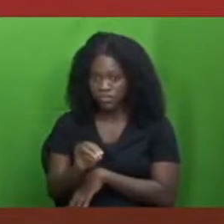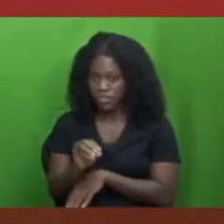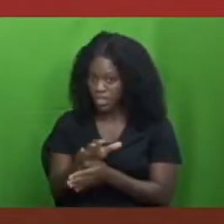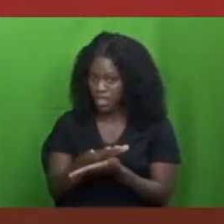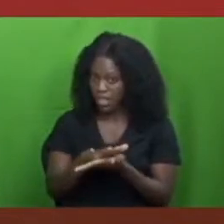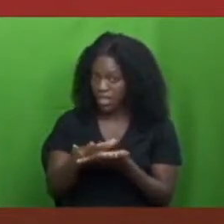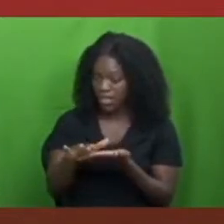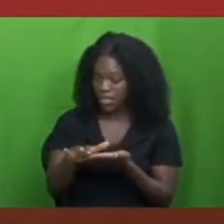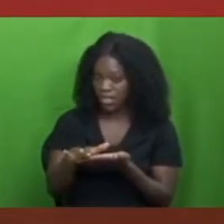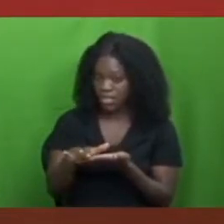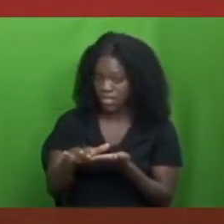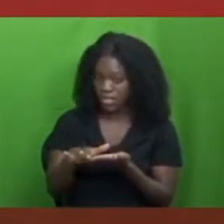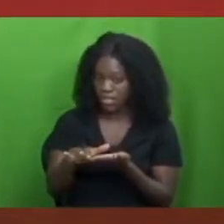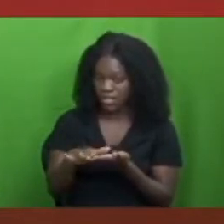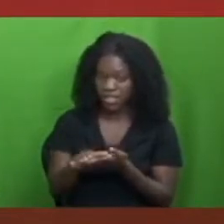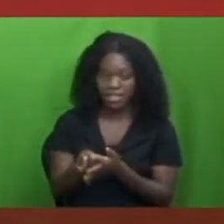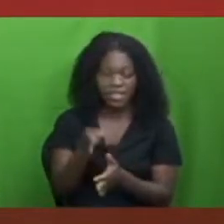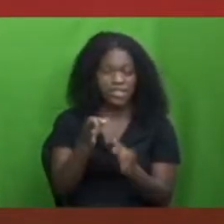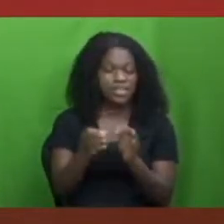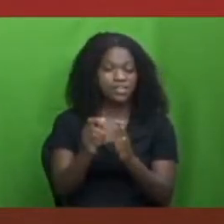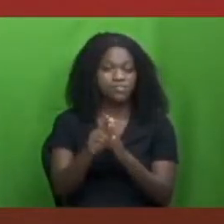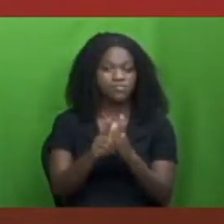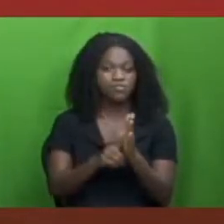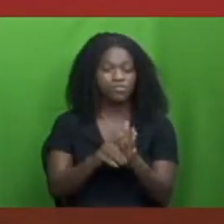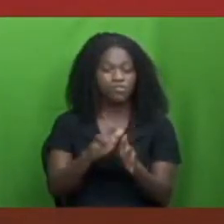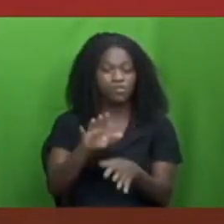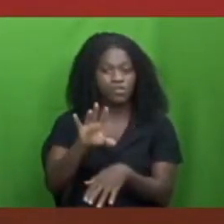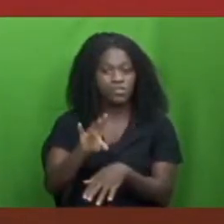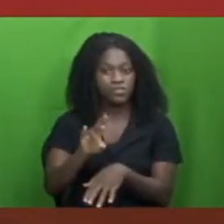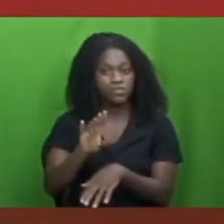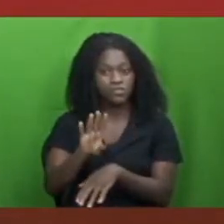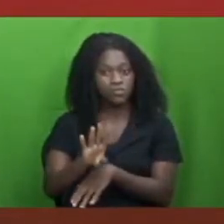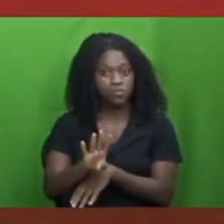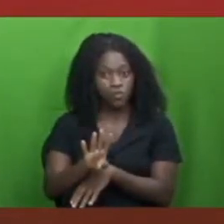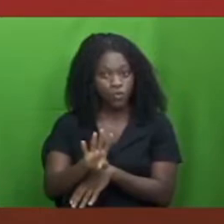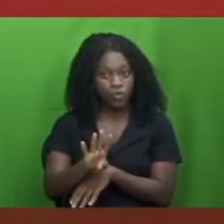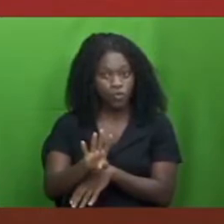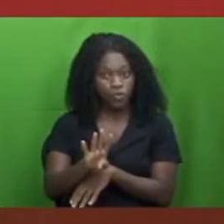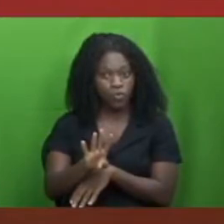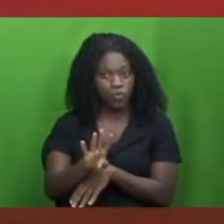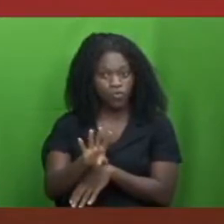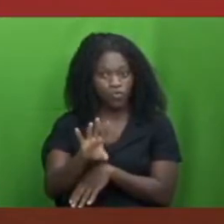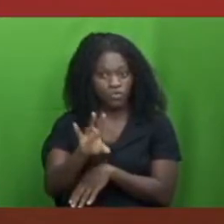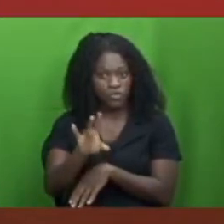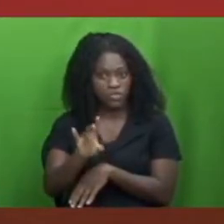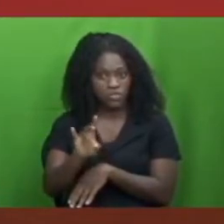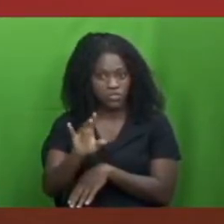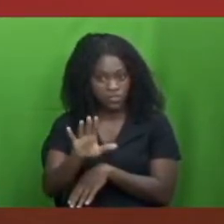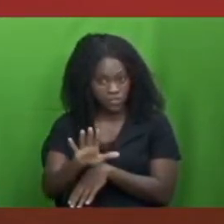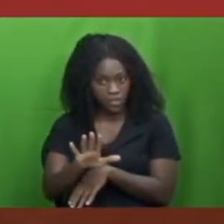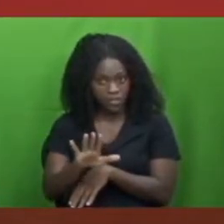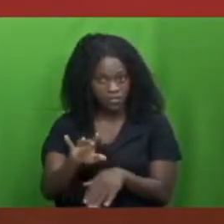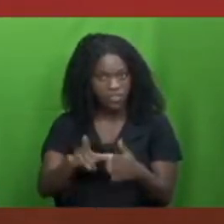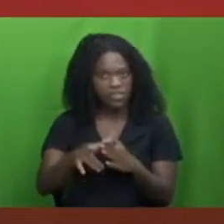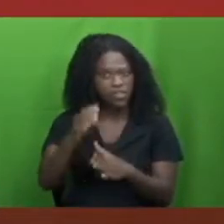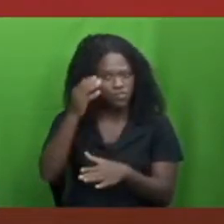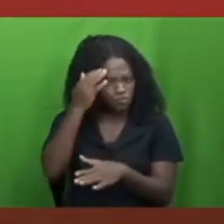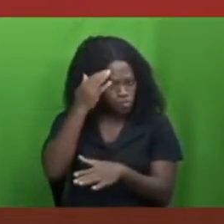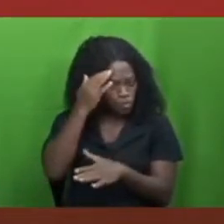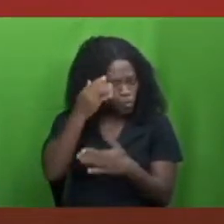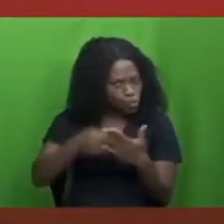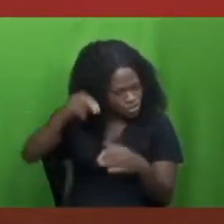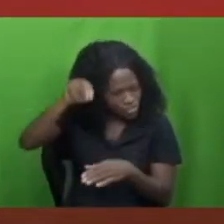If it comes under Order 70, it's clear. If it is under